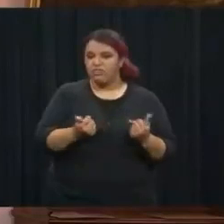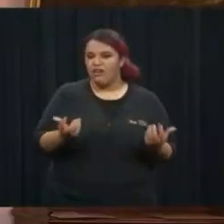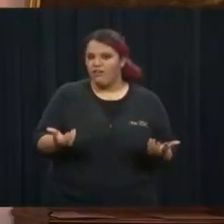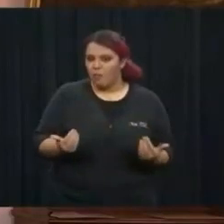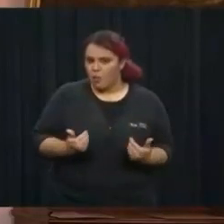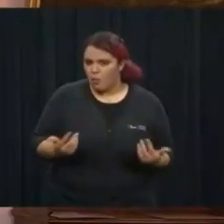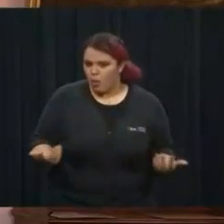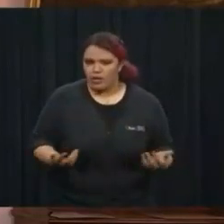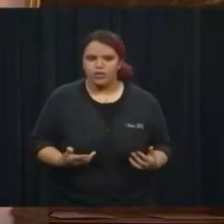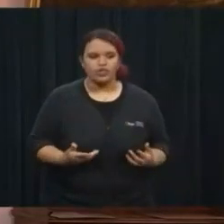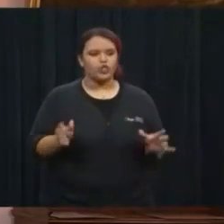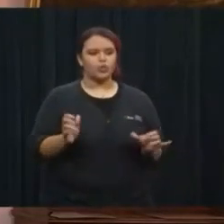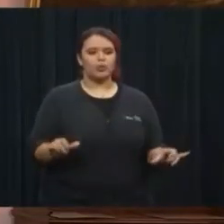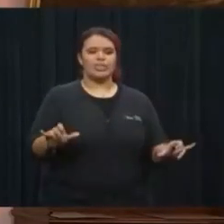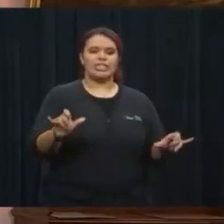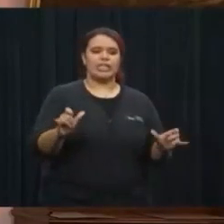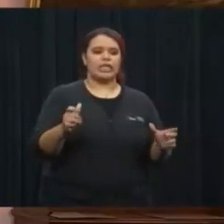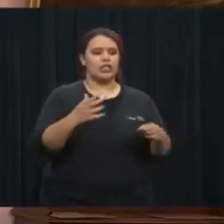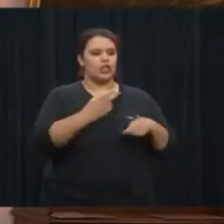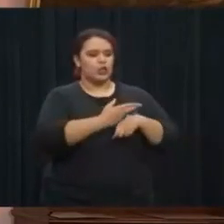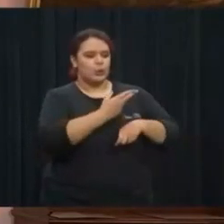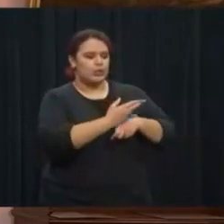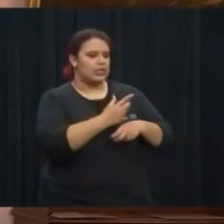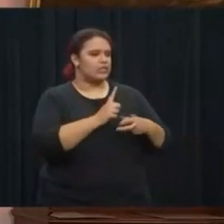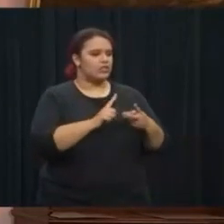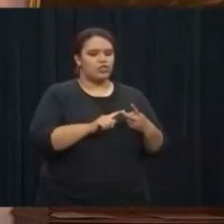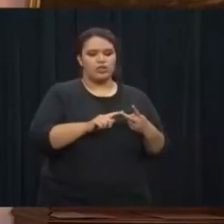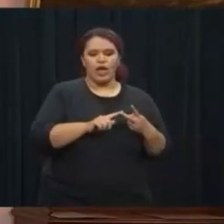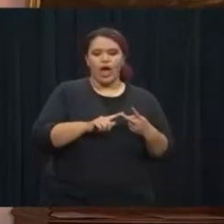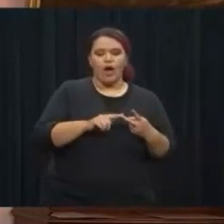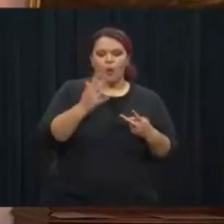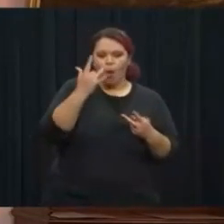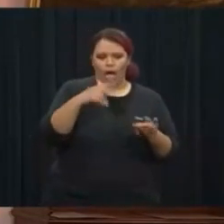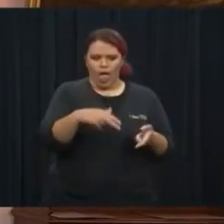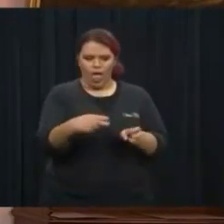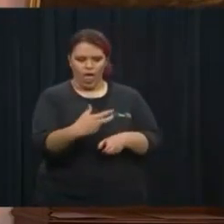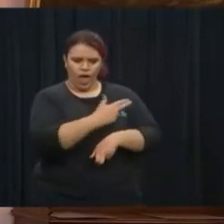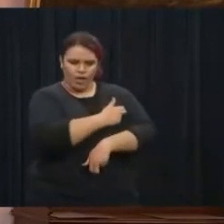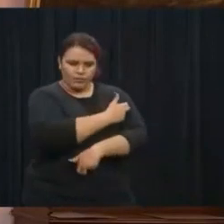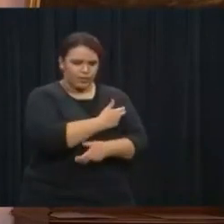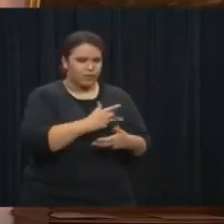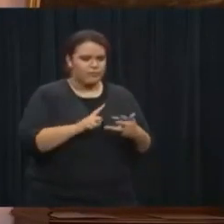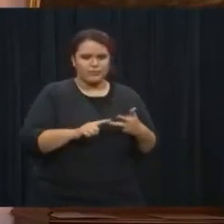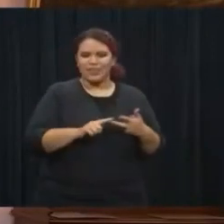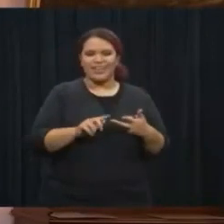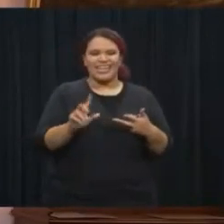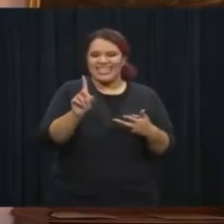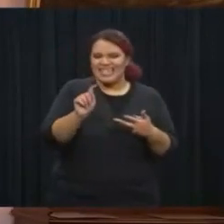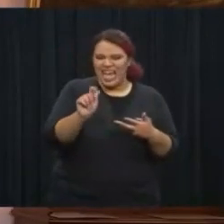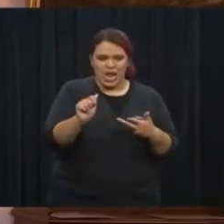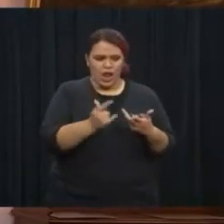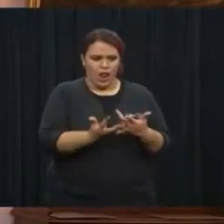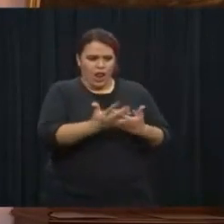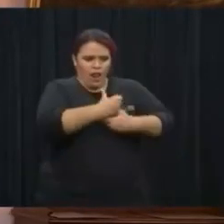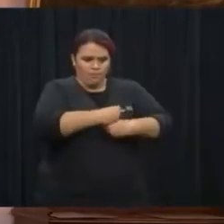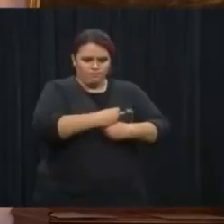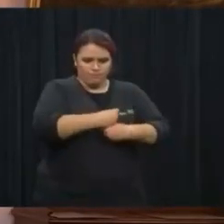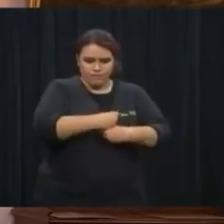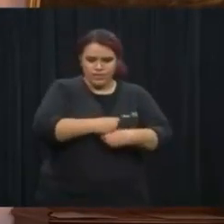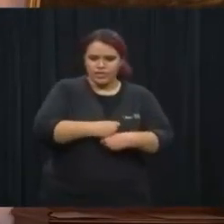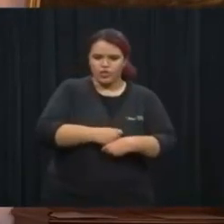Absolutely. So, all modeling is very difficult when you don't have numbers. But that said, there are a number of people who have been tested, but it was